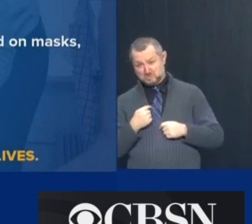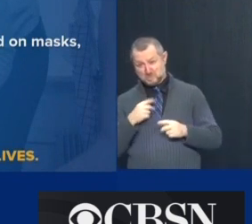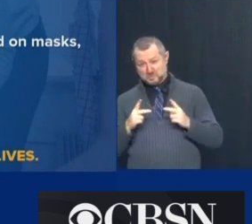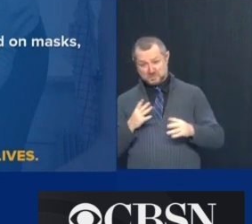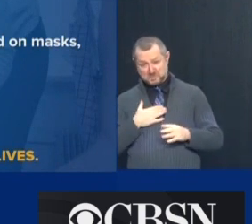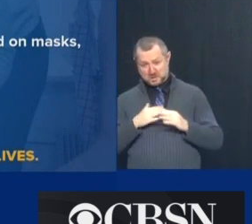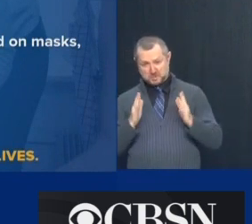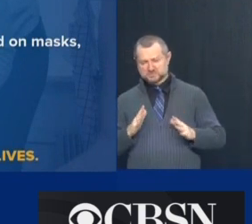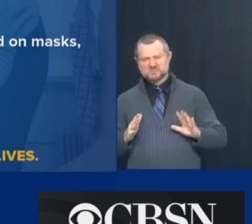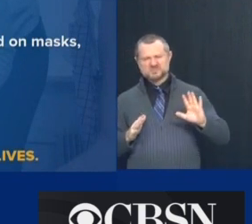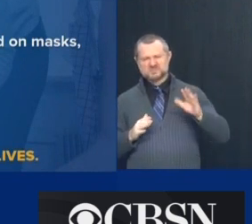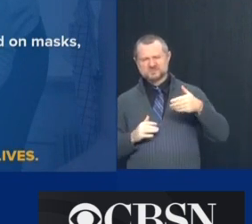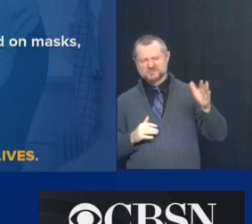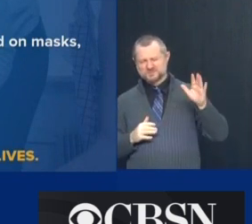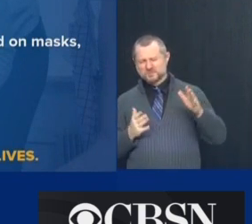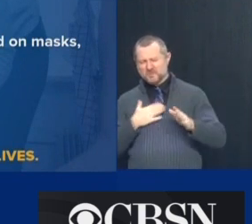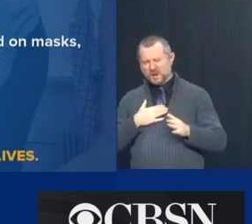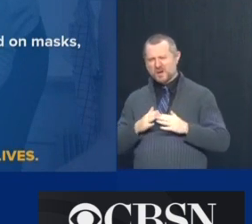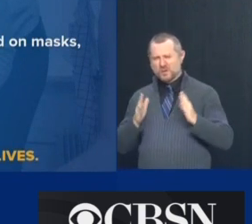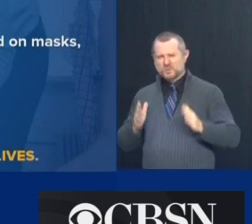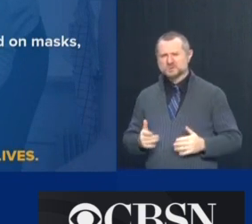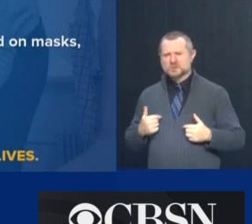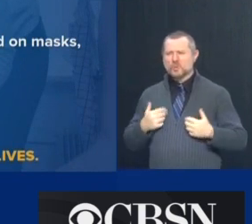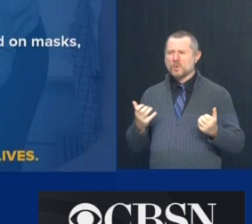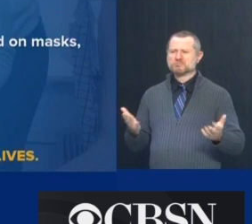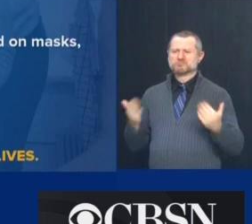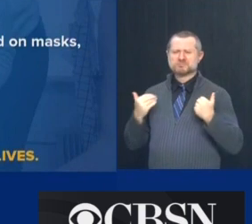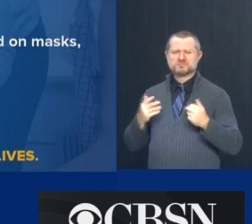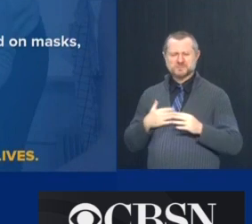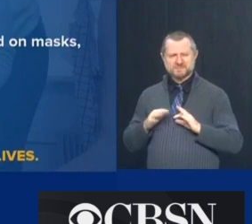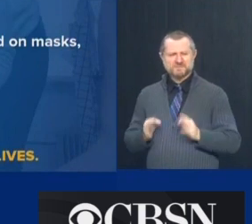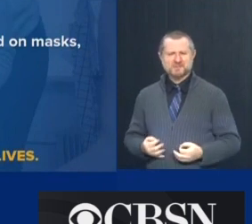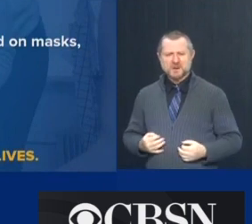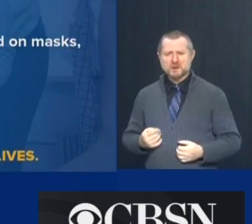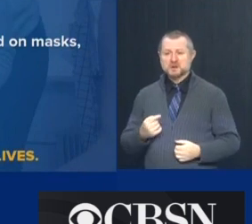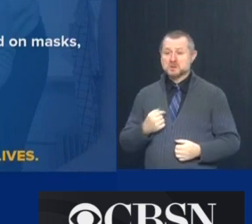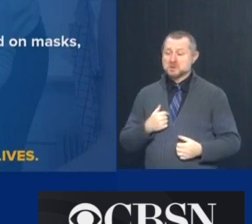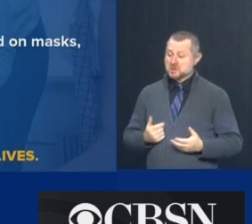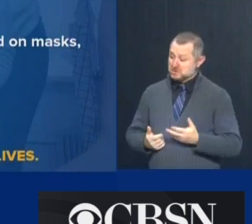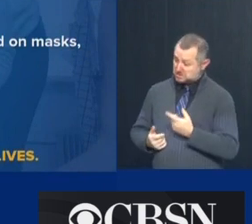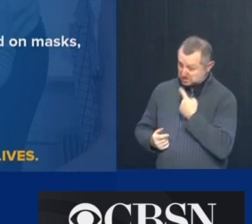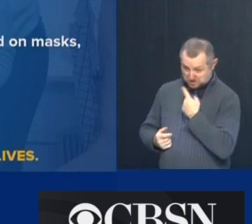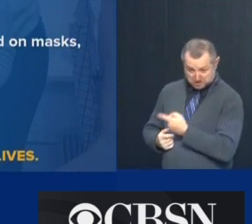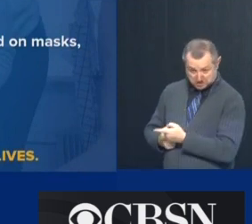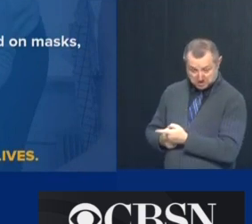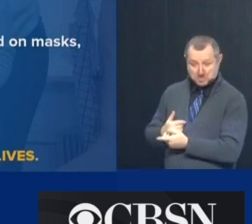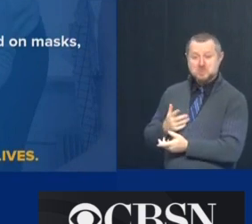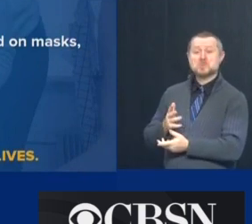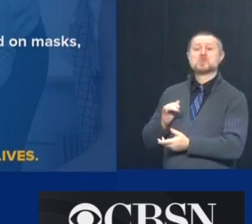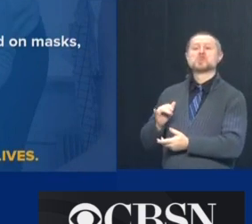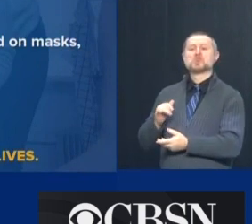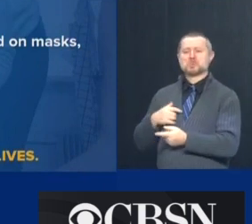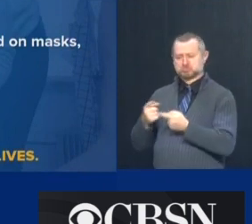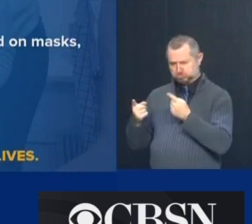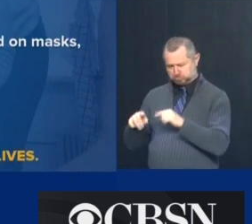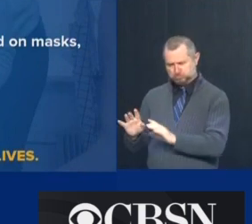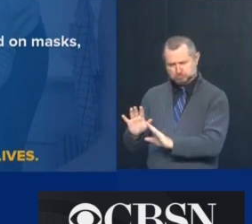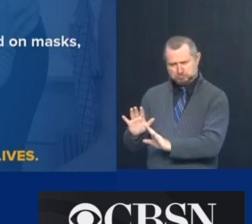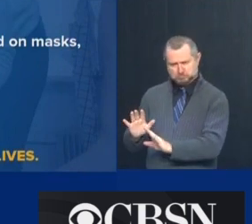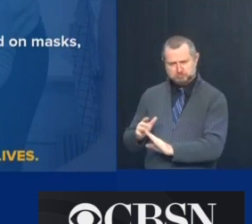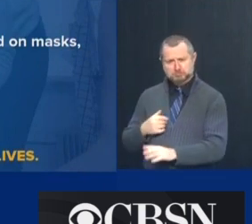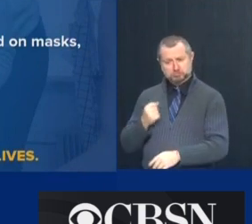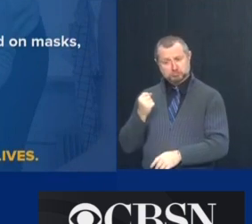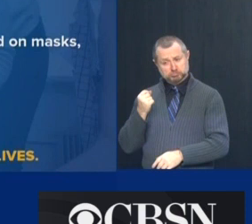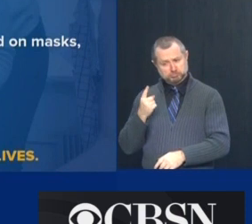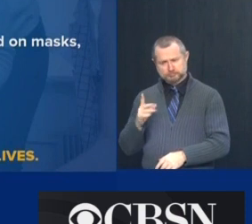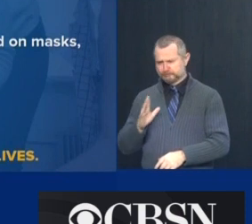my house. I want to have my family over. I can have my family over. I said, you're right. I thought I'll make a deal with you right now. You do whatever